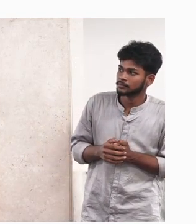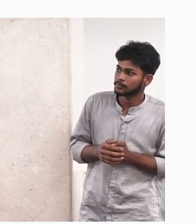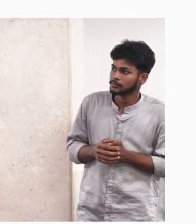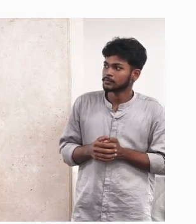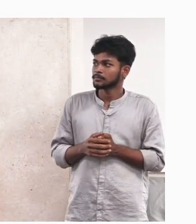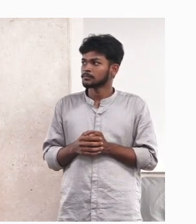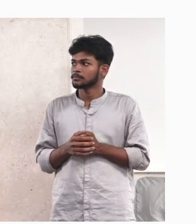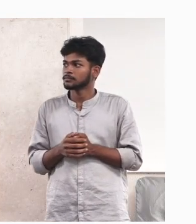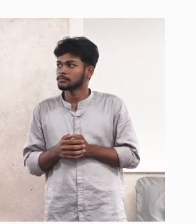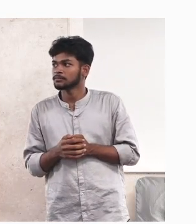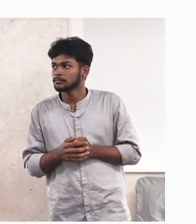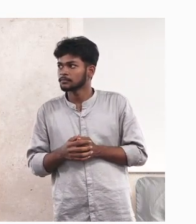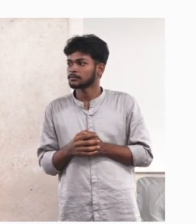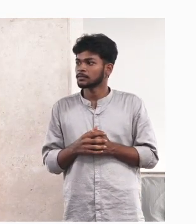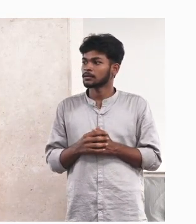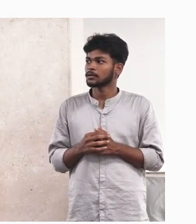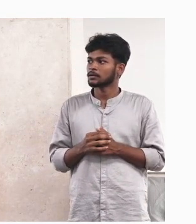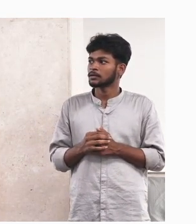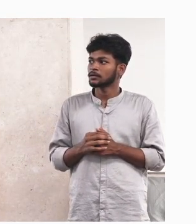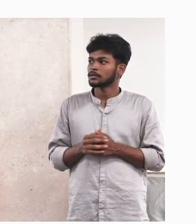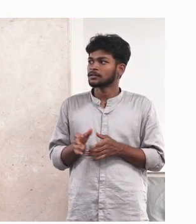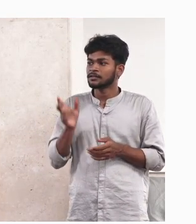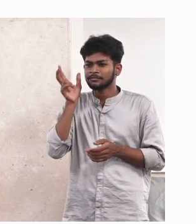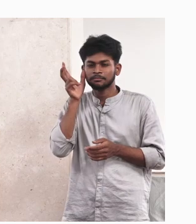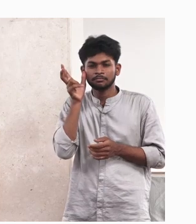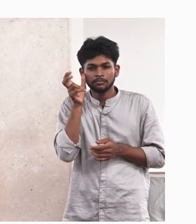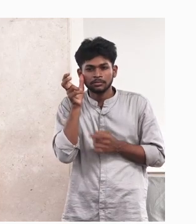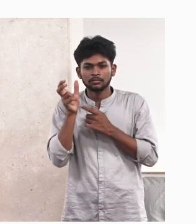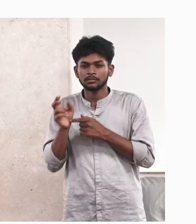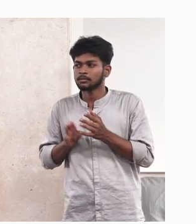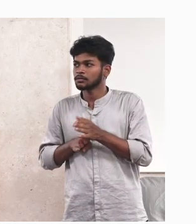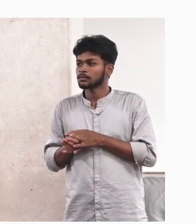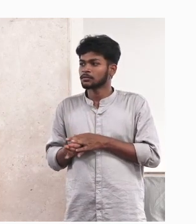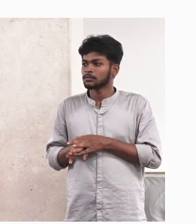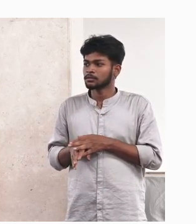For me, I think listening has definitely improved